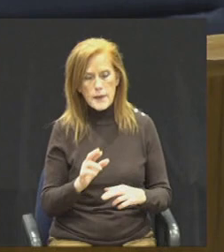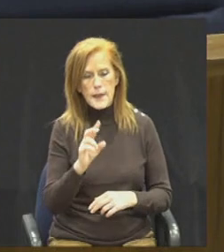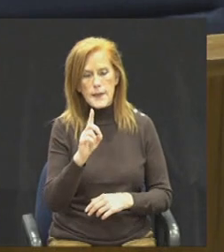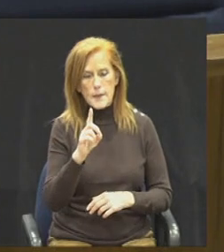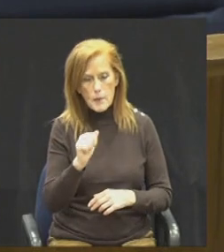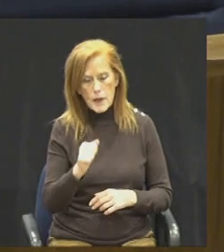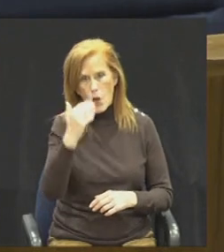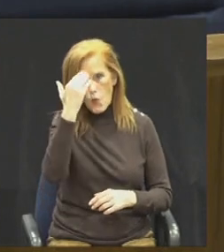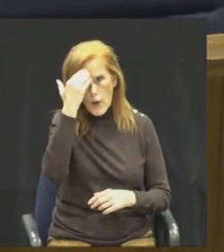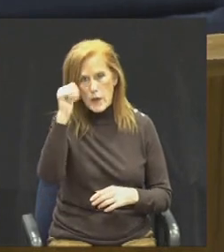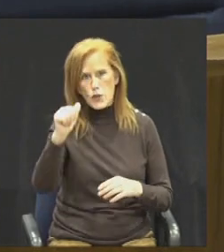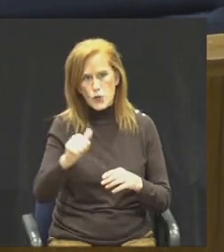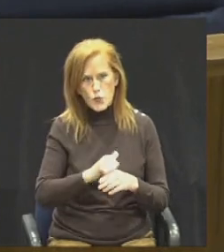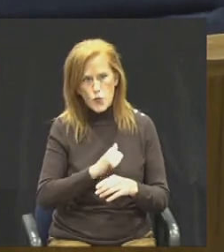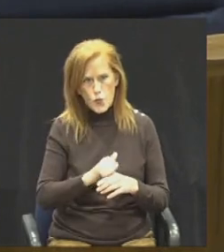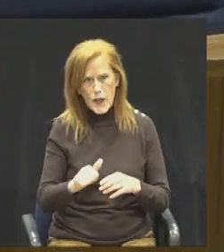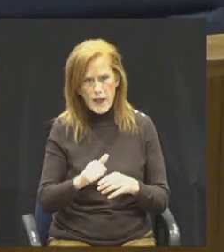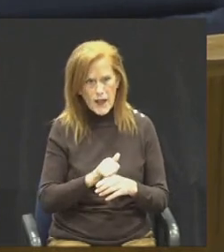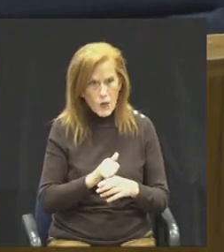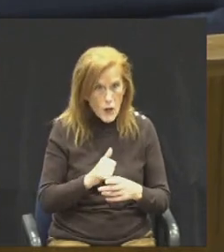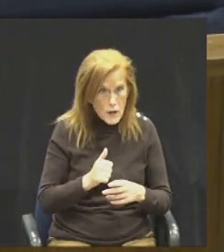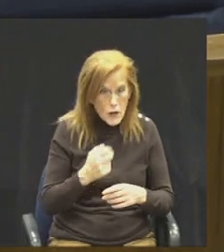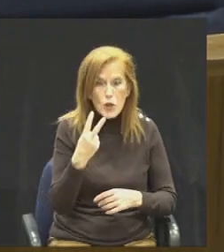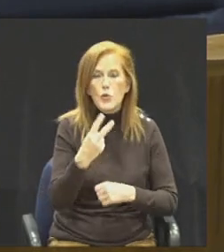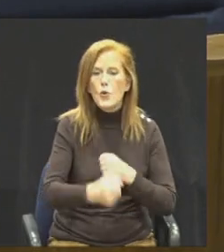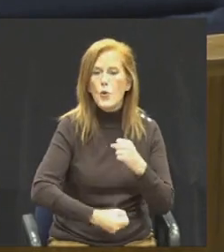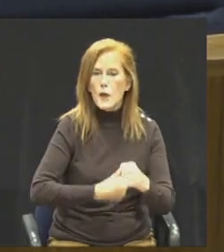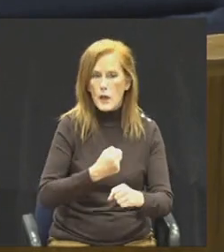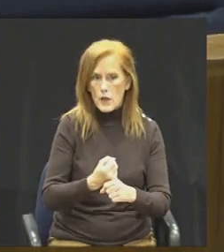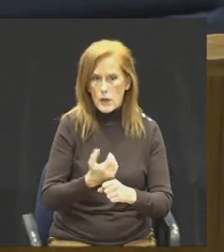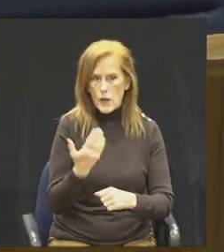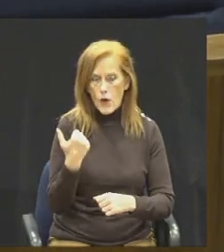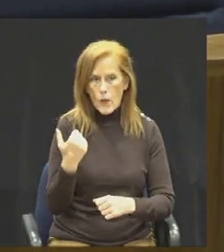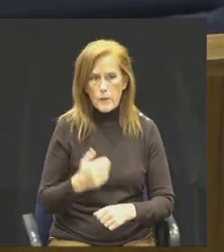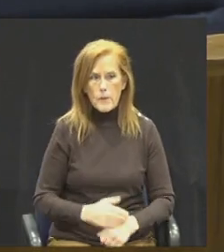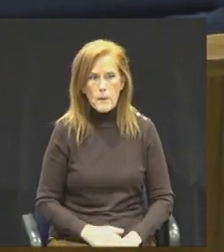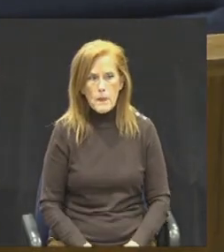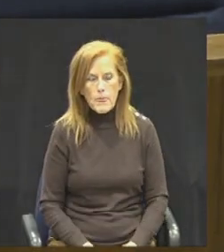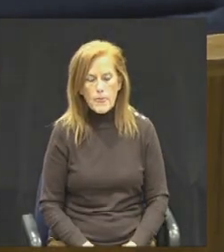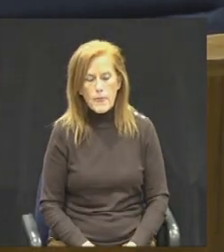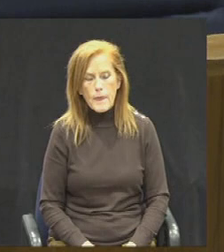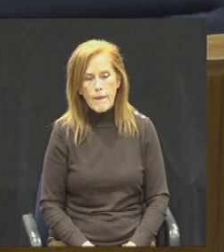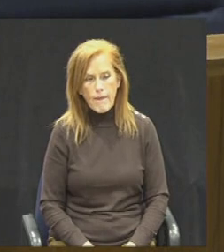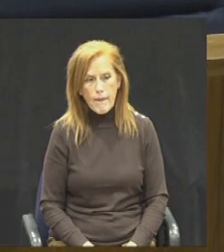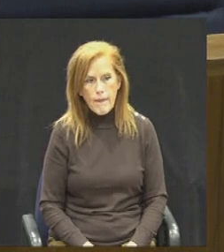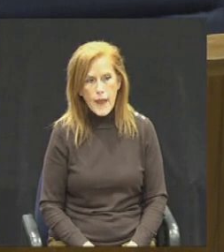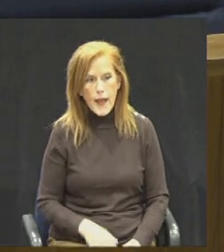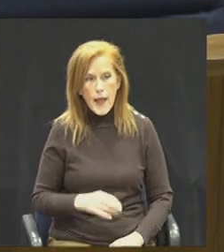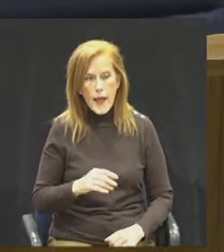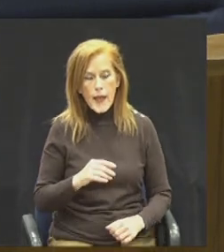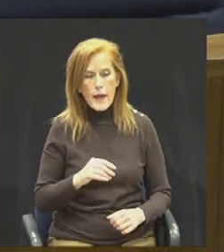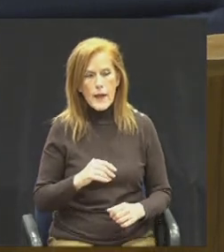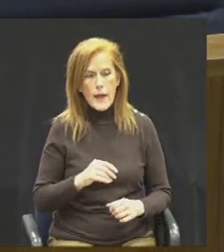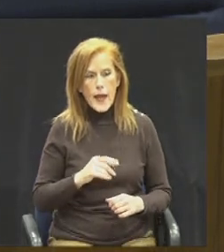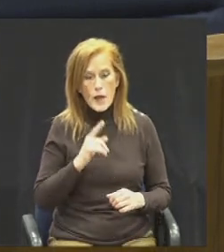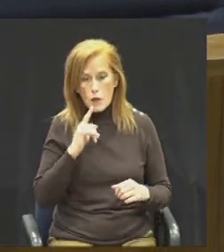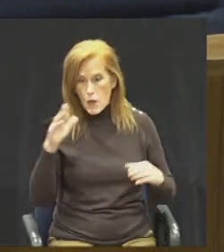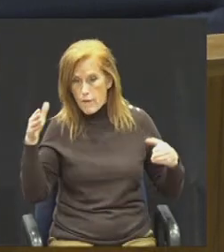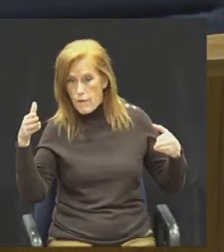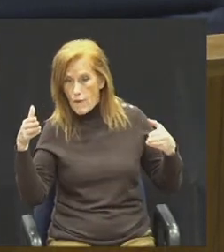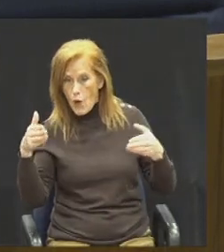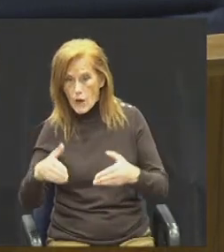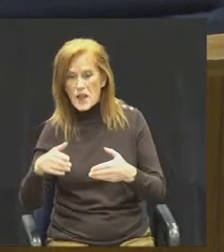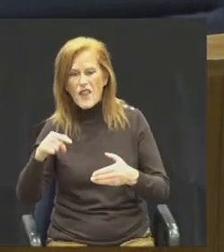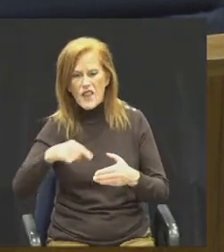awareness training. Mm-hmm. Yeah, we're going on almost 2 years, where it was really focused around this conversation on like